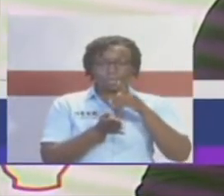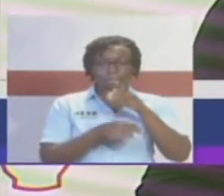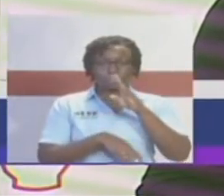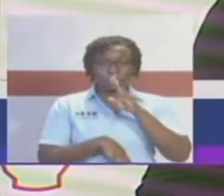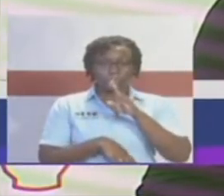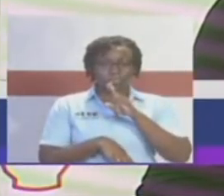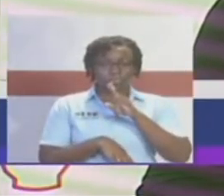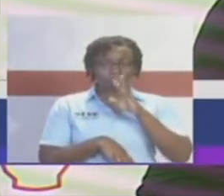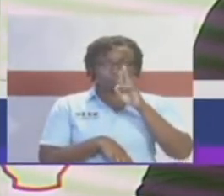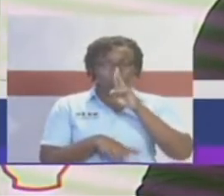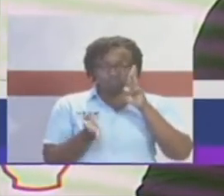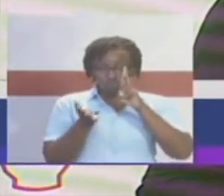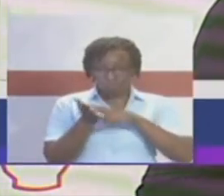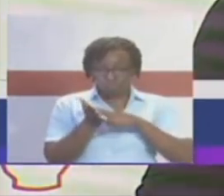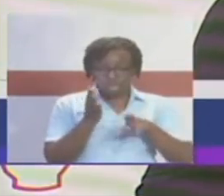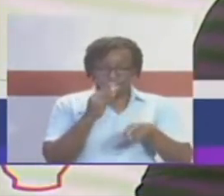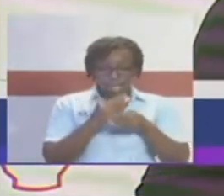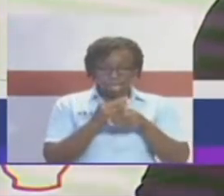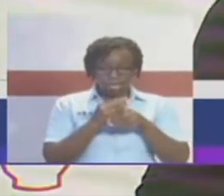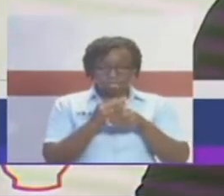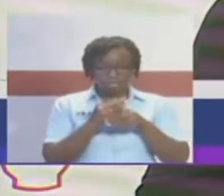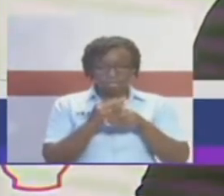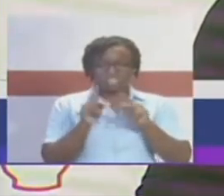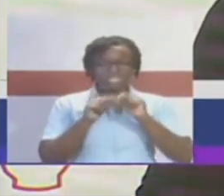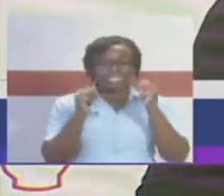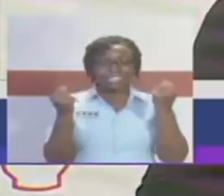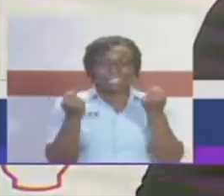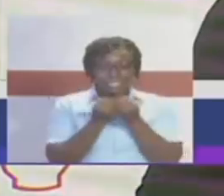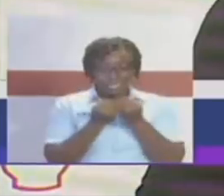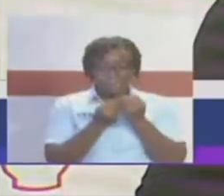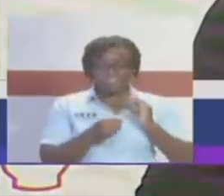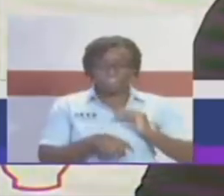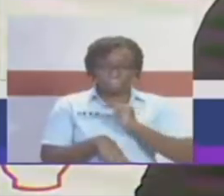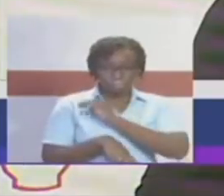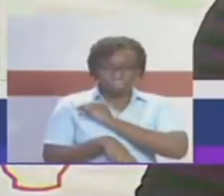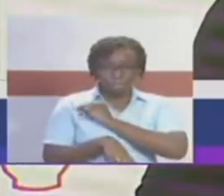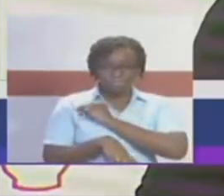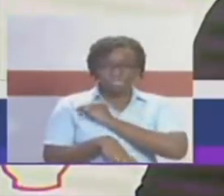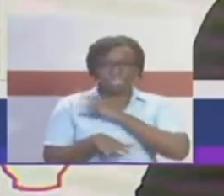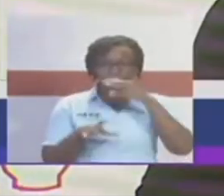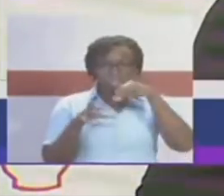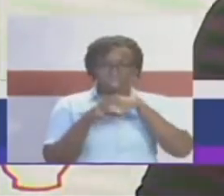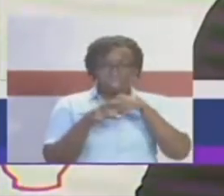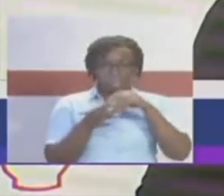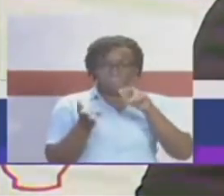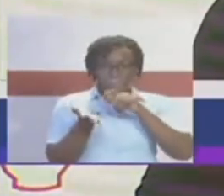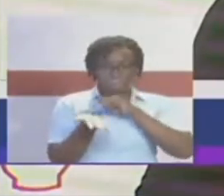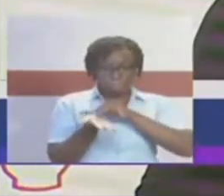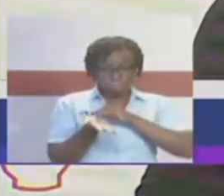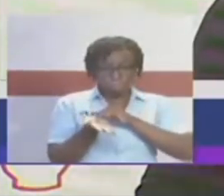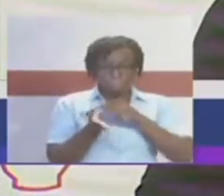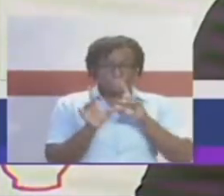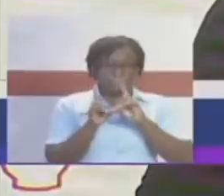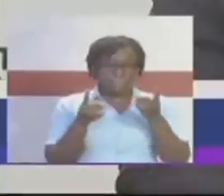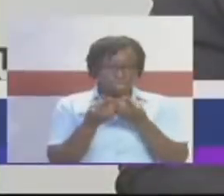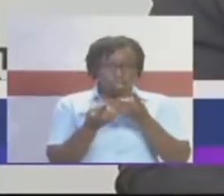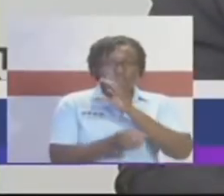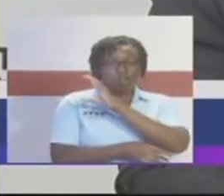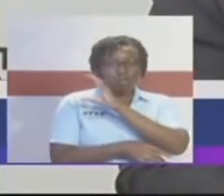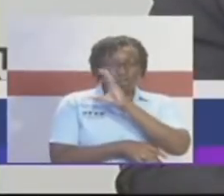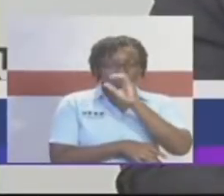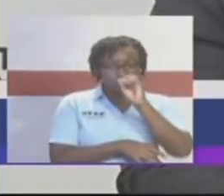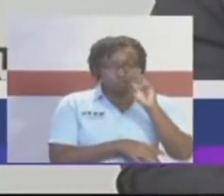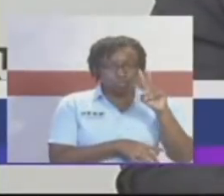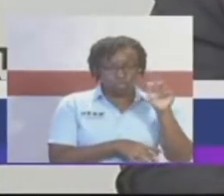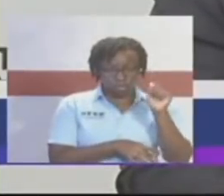and COVID team member, Internal Medicine Department at the Couva Hospital and Multi-Training Facility. I